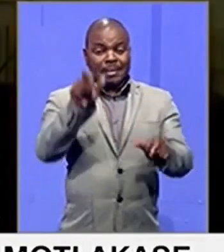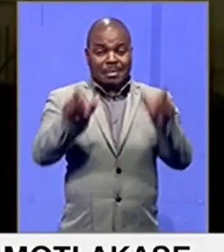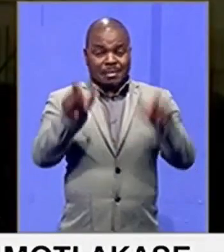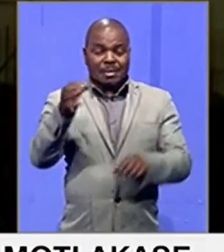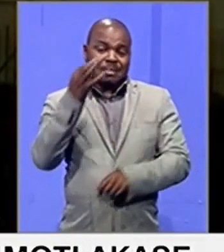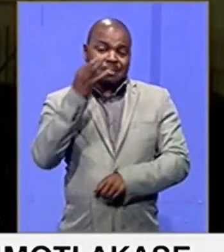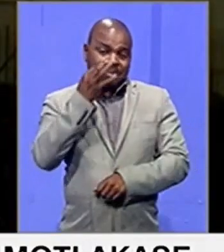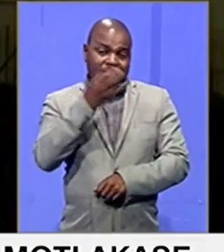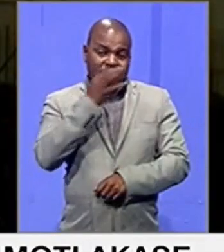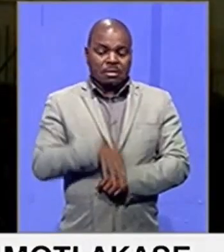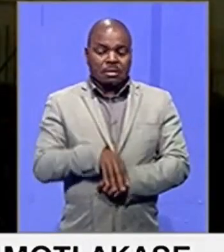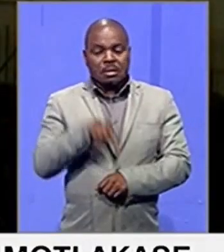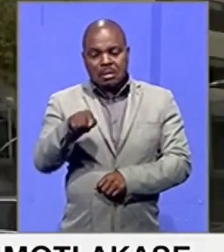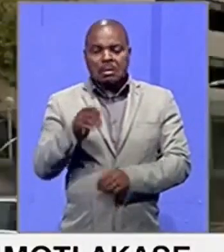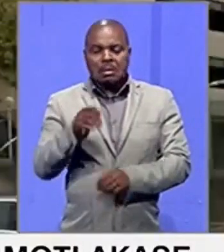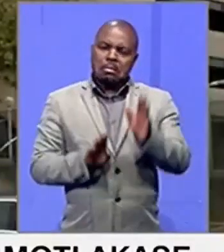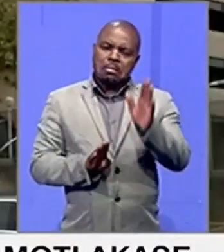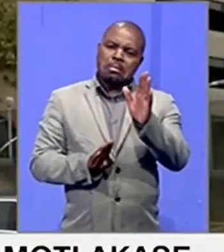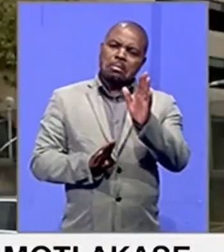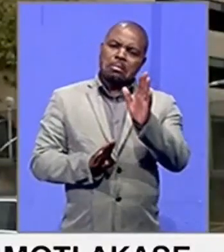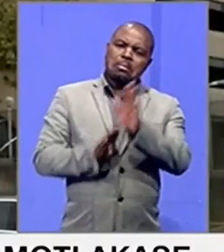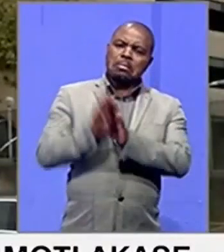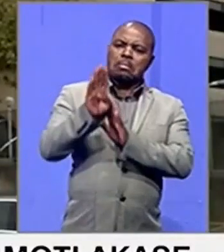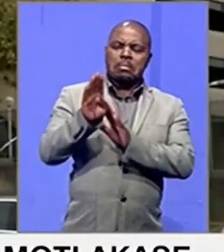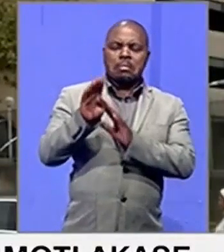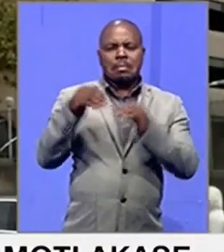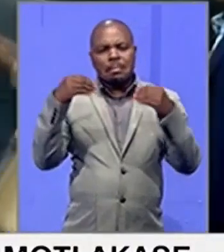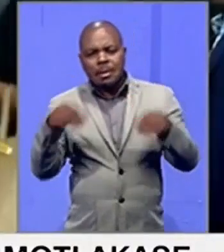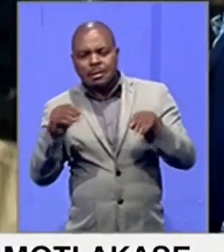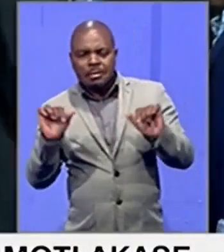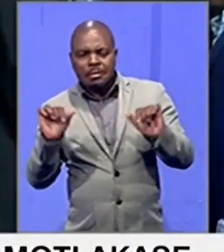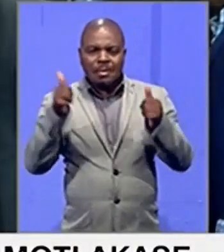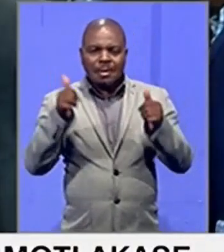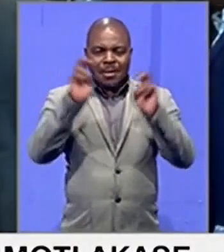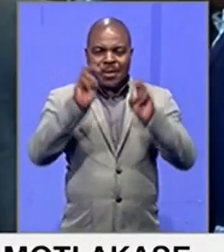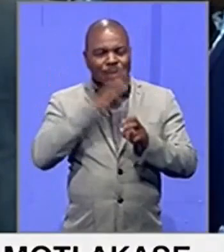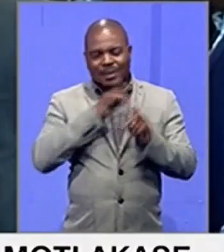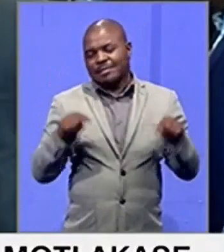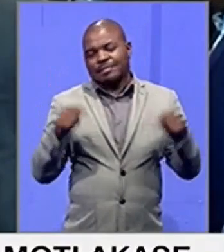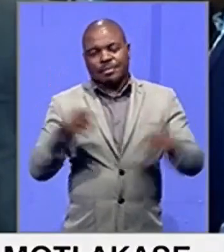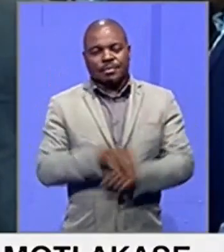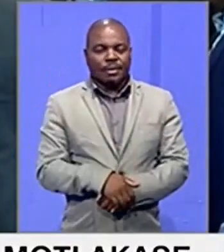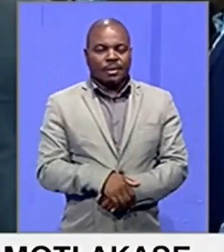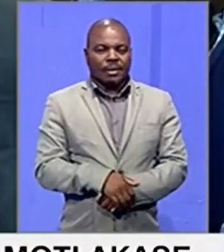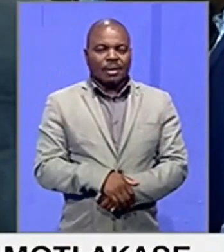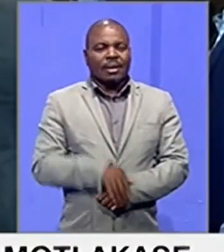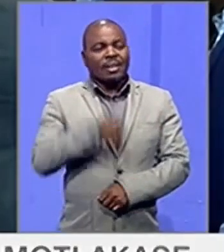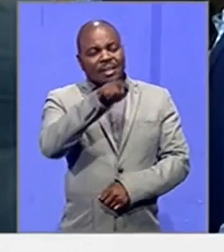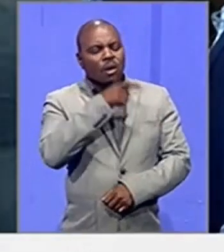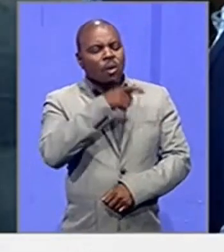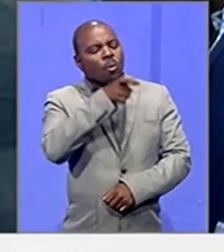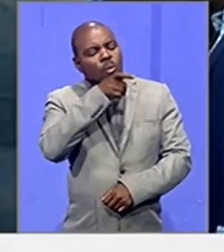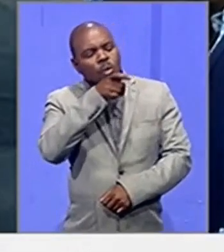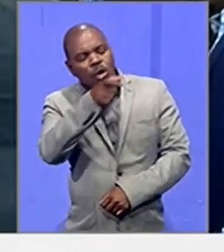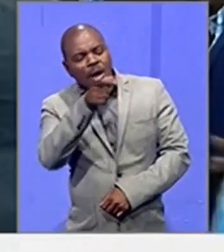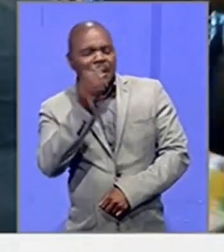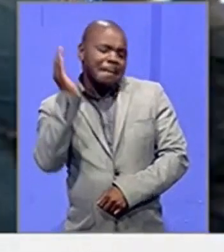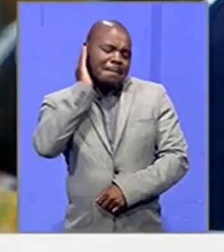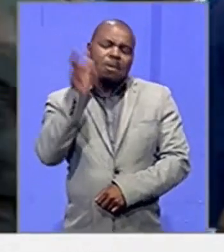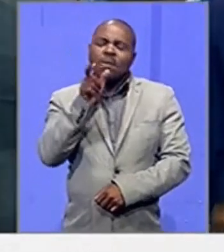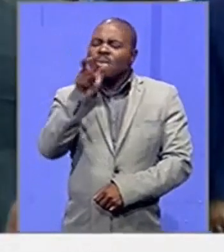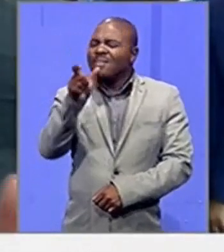e ka fihlella morero wa ntlafatso ya diindasteri e sena motlakase. Look, one can play around with technical terms. The fact is we